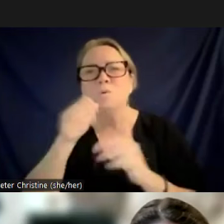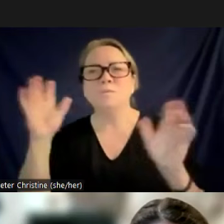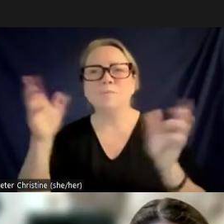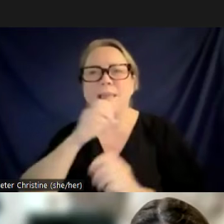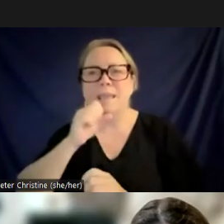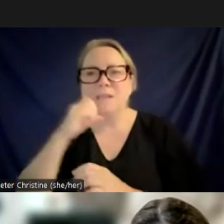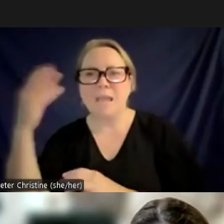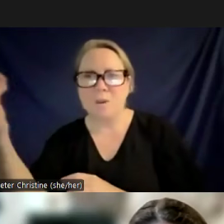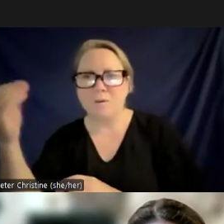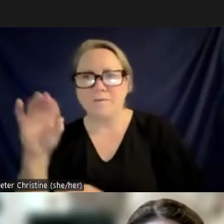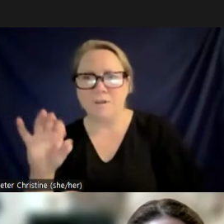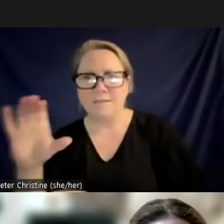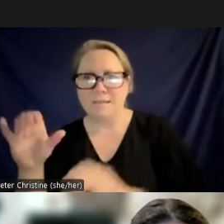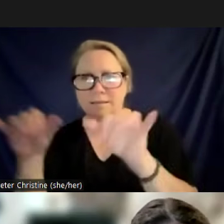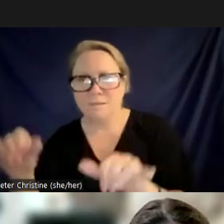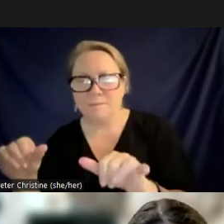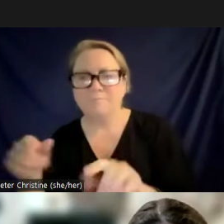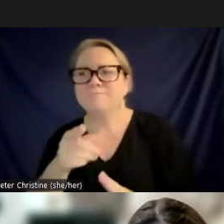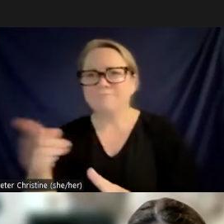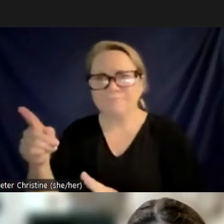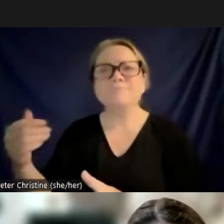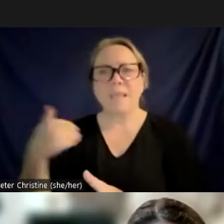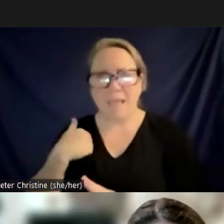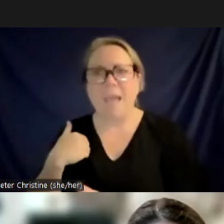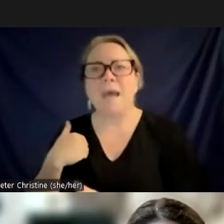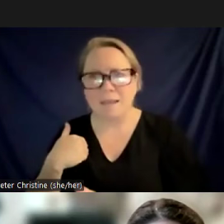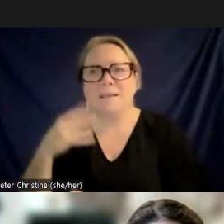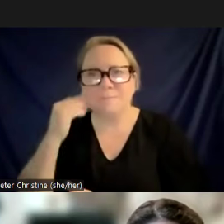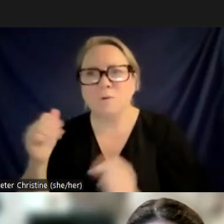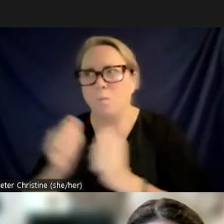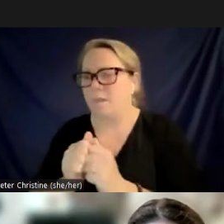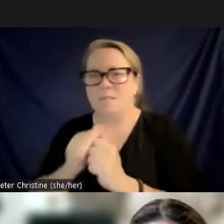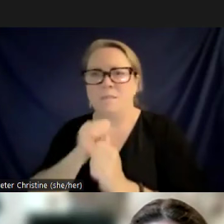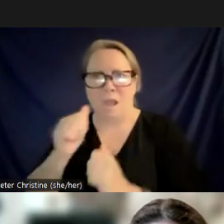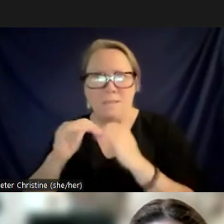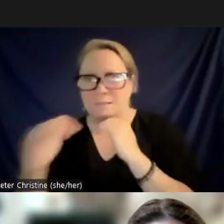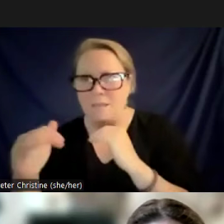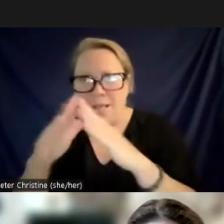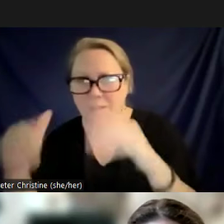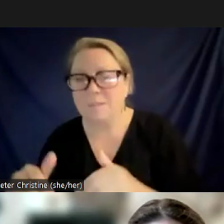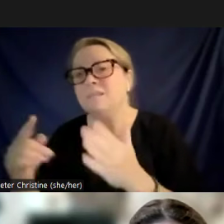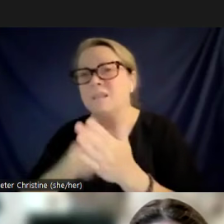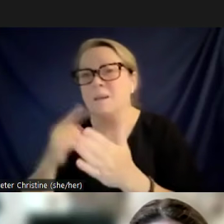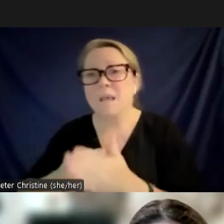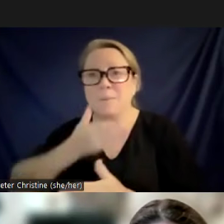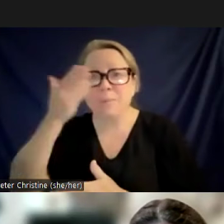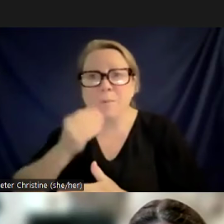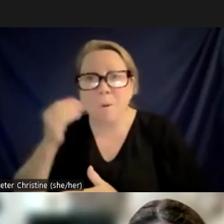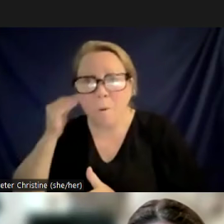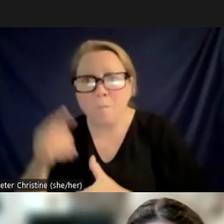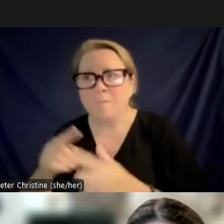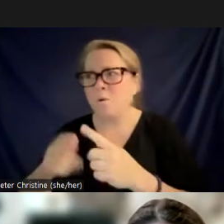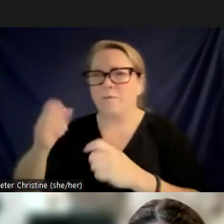All interview participants were affected by some form of housing instability, such as periods of homelessness, frequent changes in